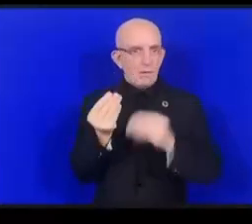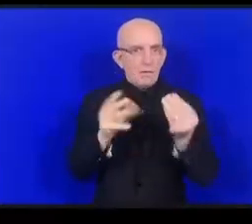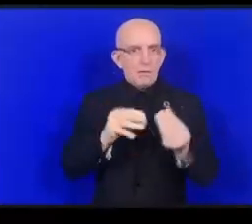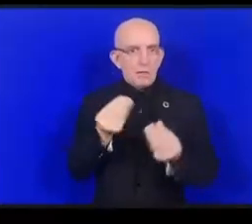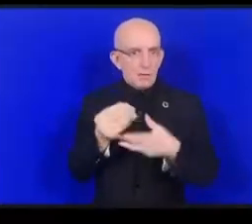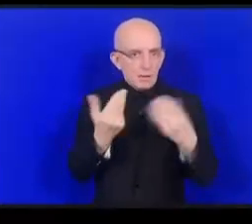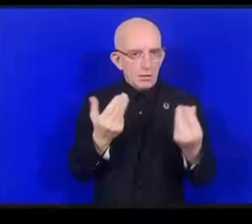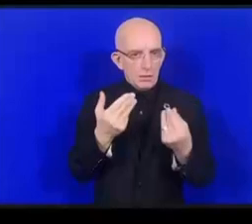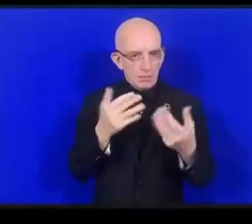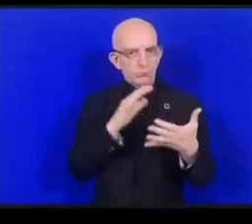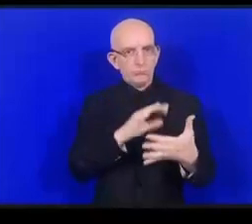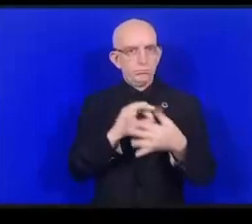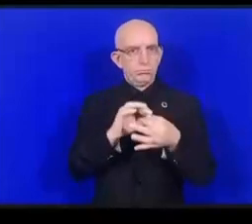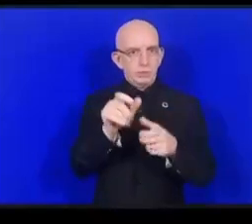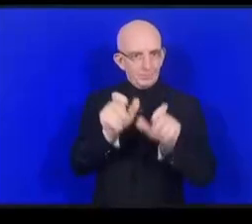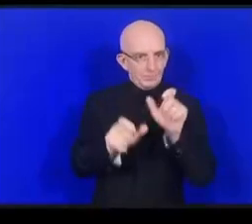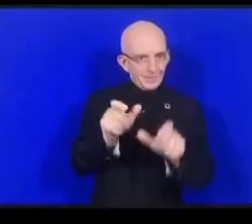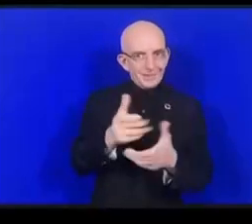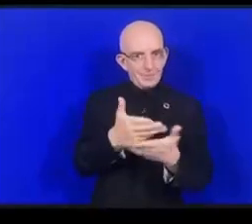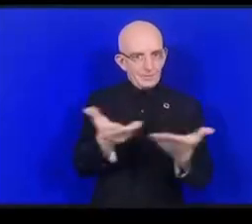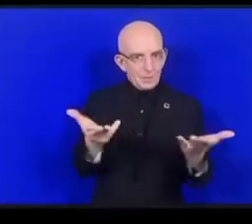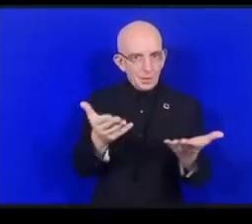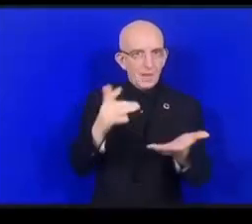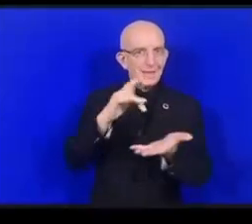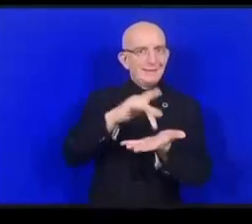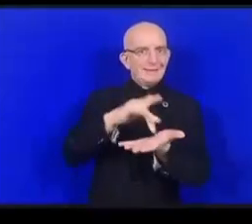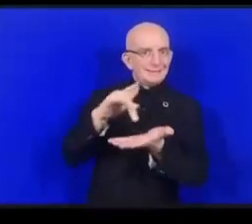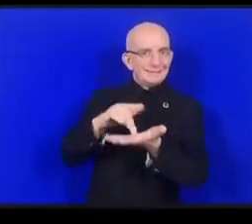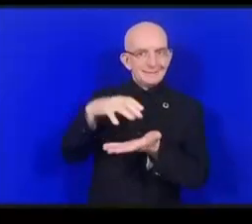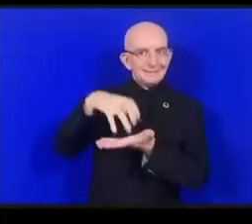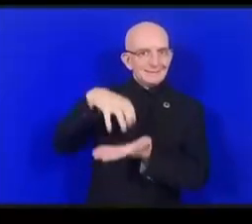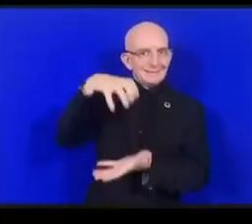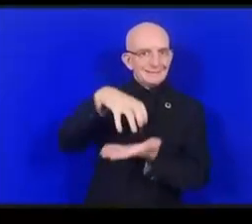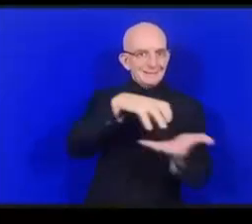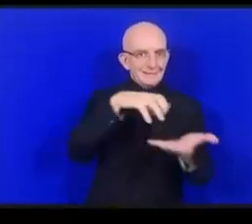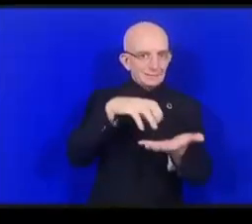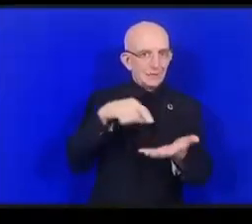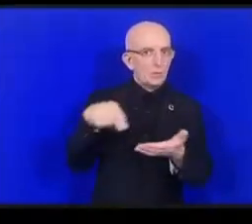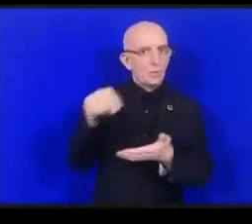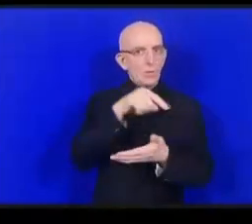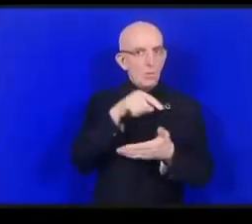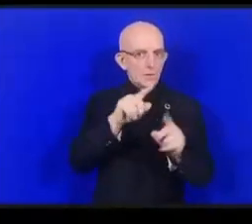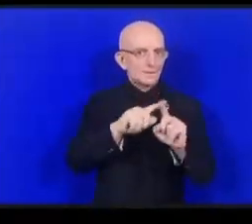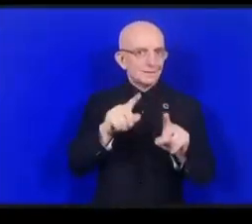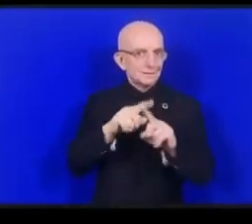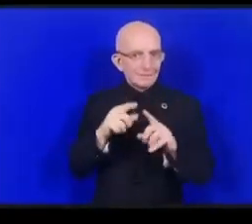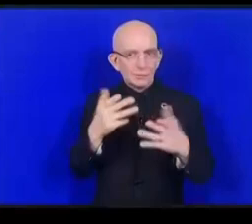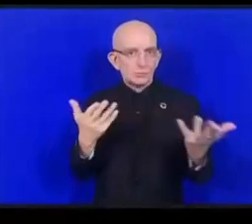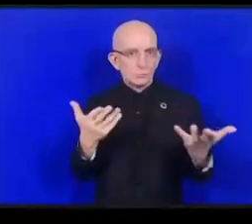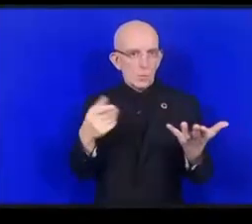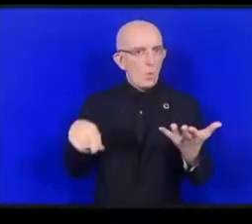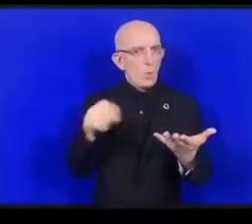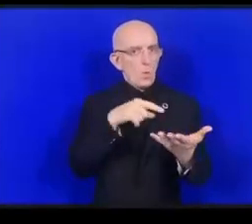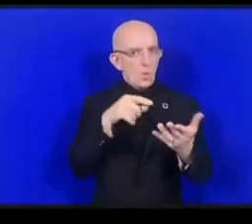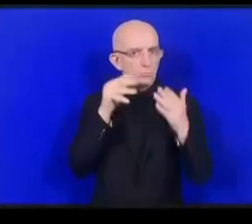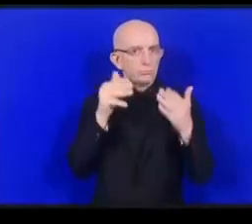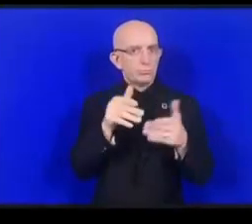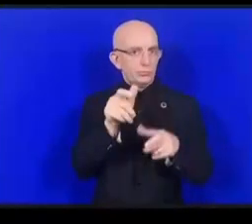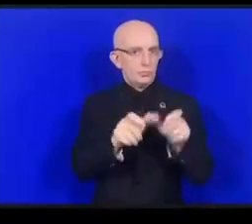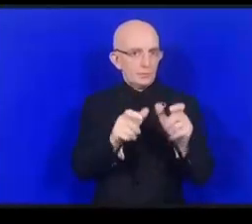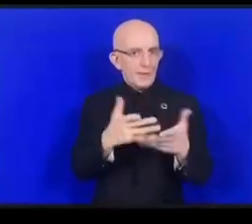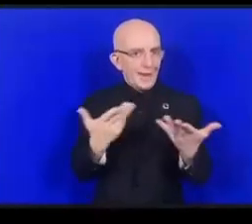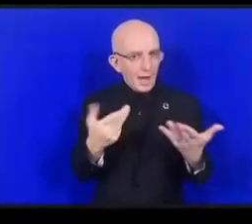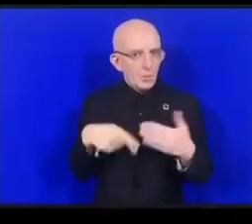didn't become dangerous, so that they remained beneficial? How could we control the access so that the things were not